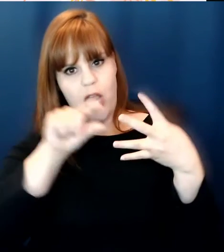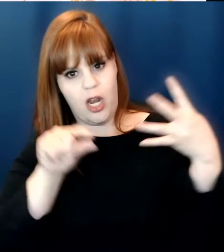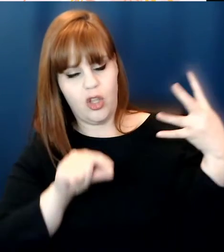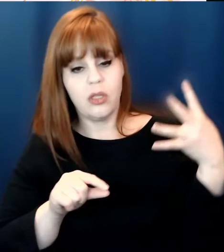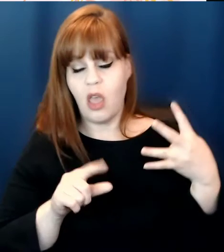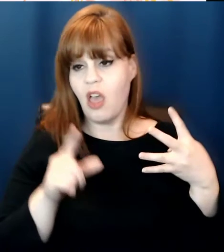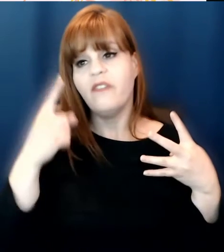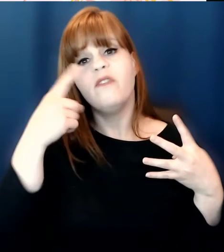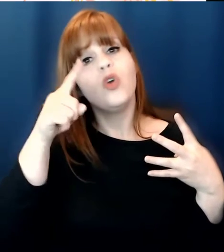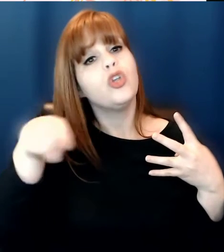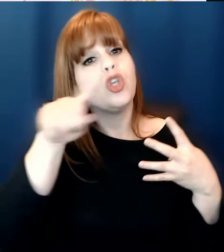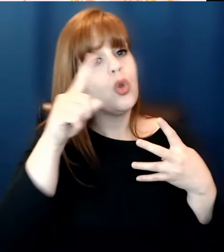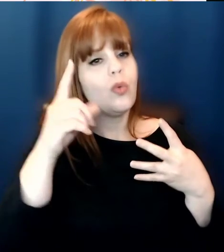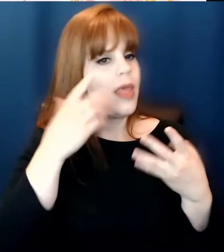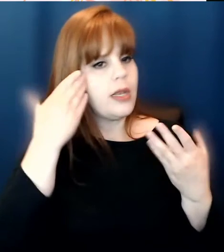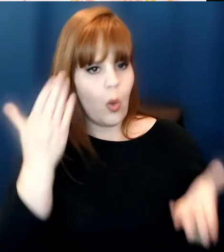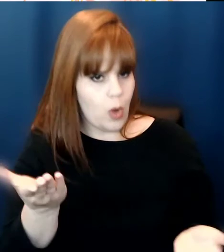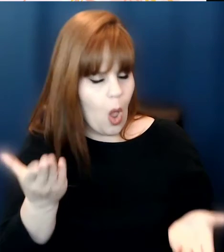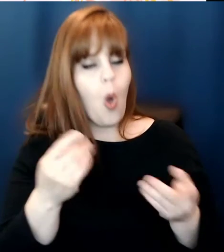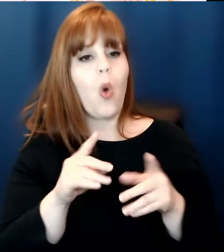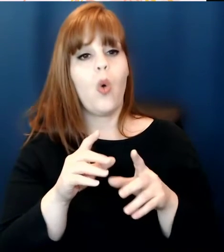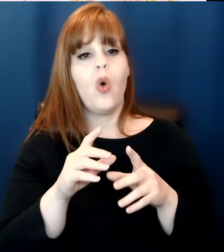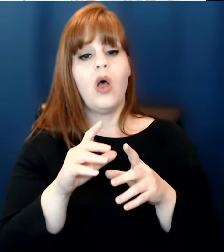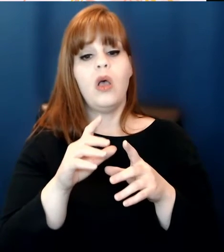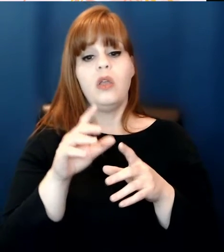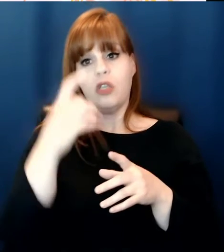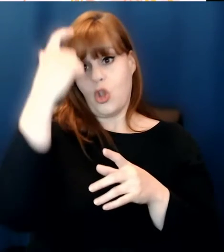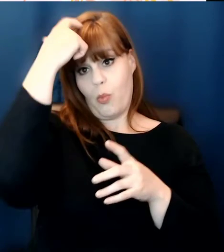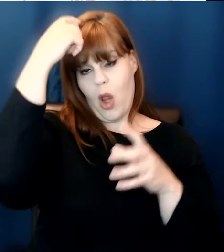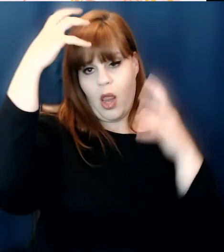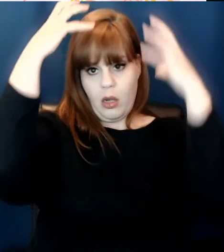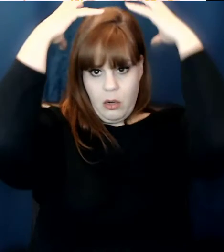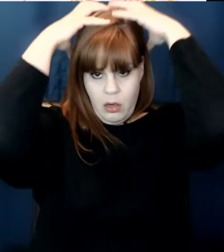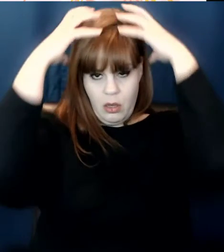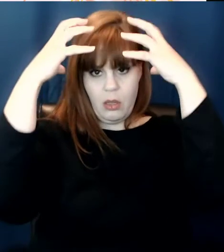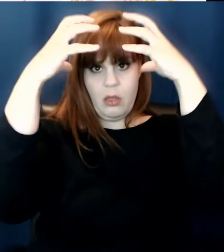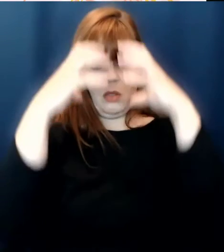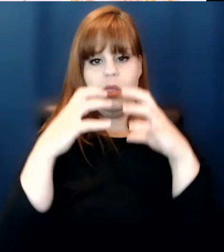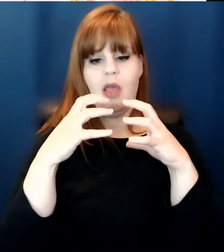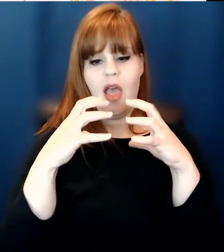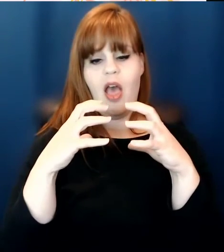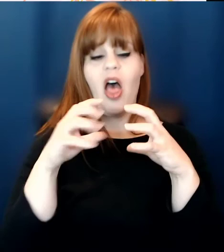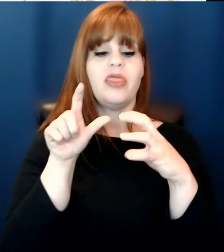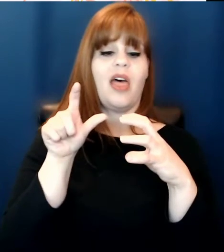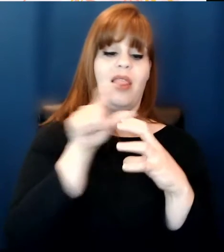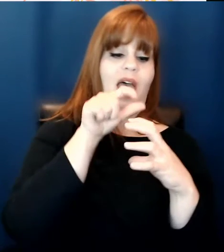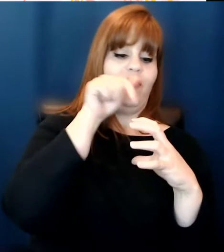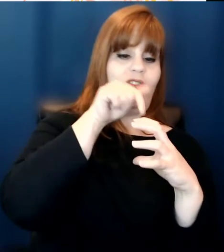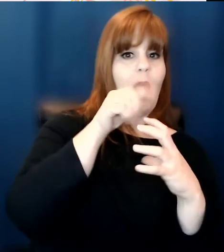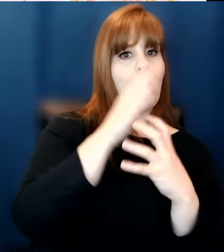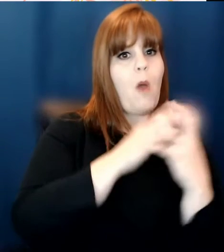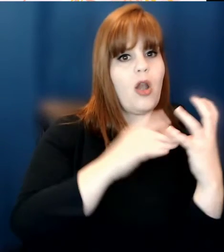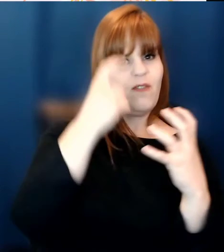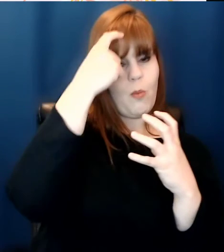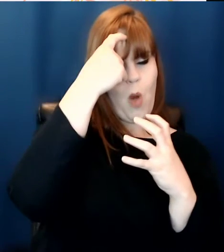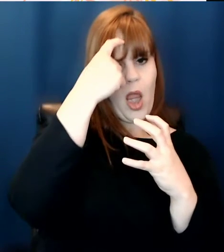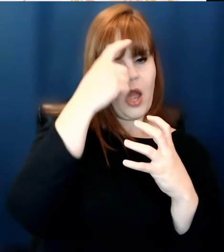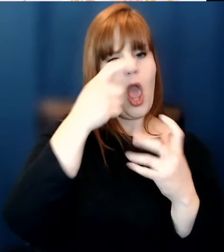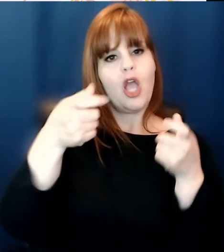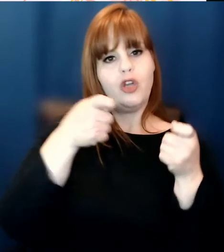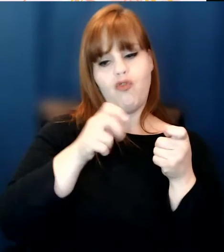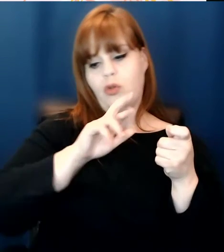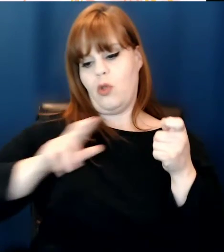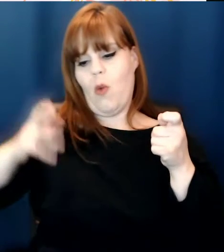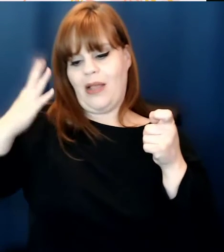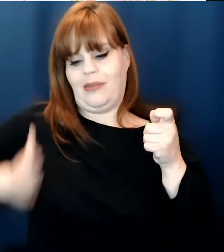are not familiar, different sides of the brain, your left side of your brain controls the right side of your body and vice versa.